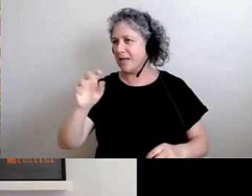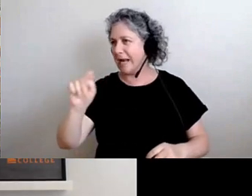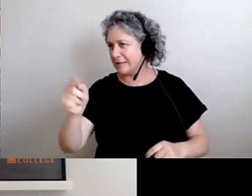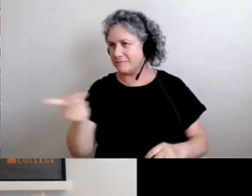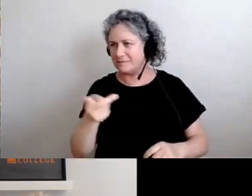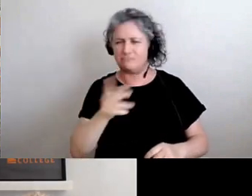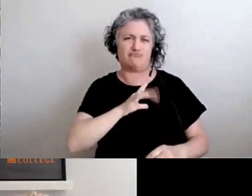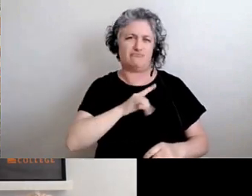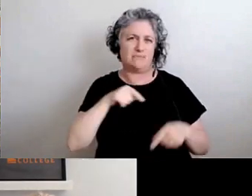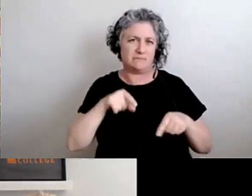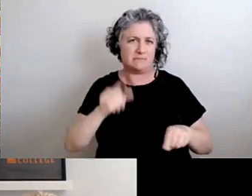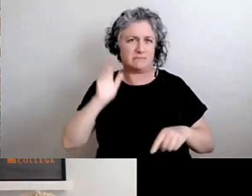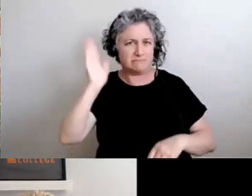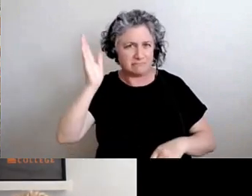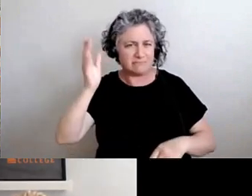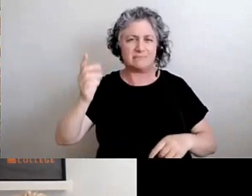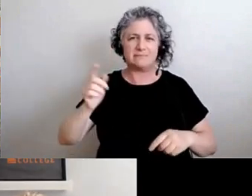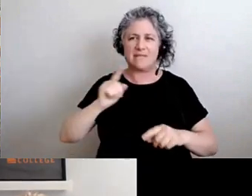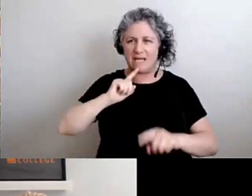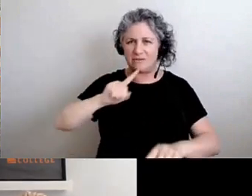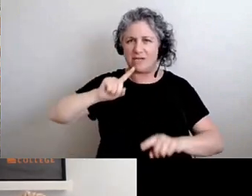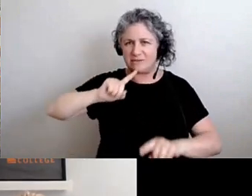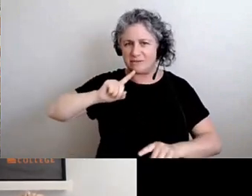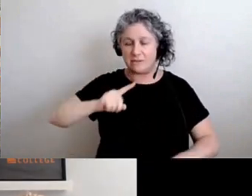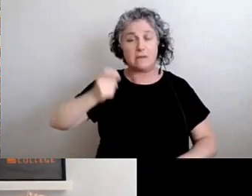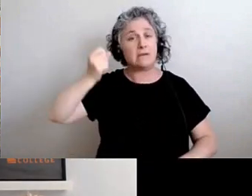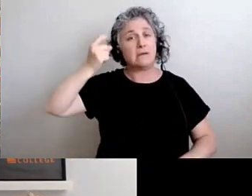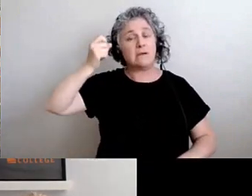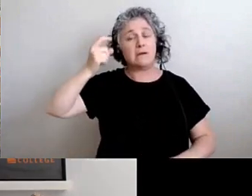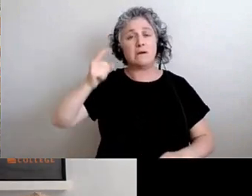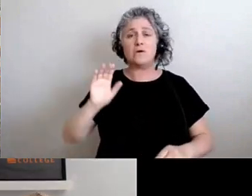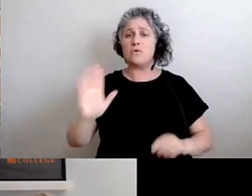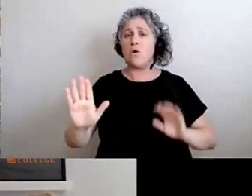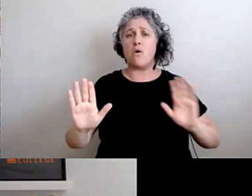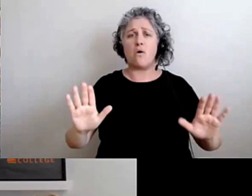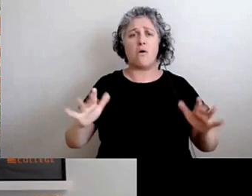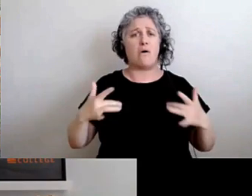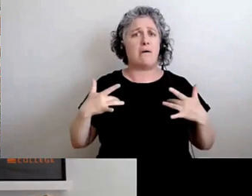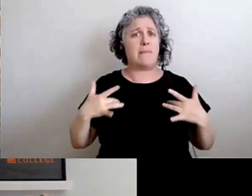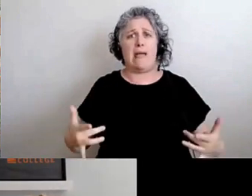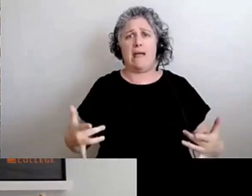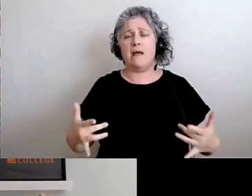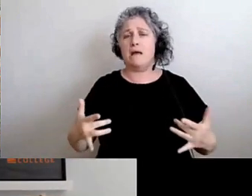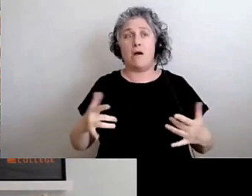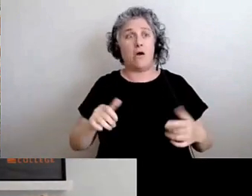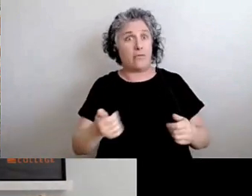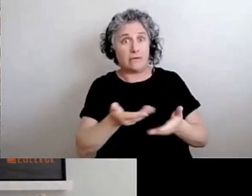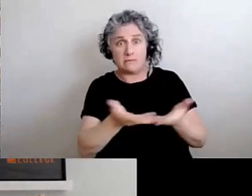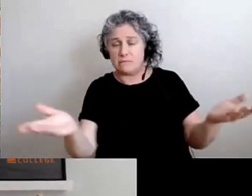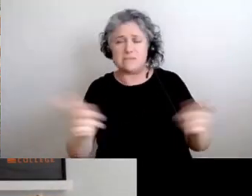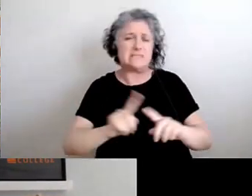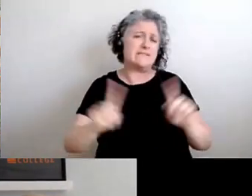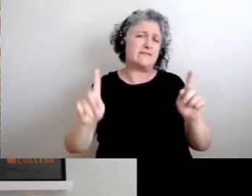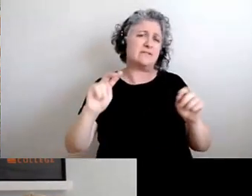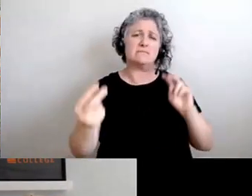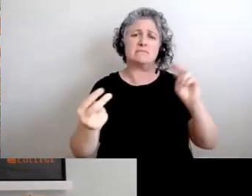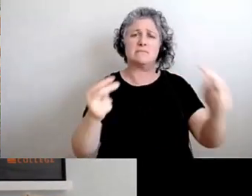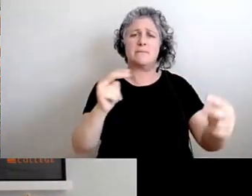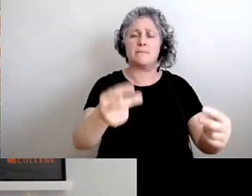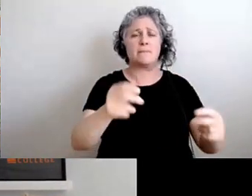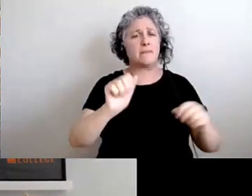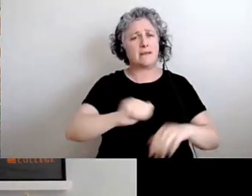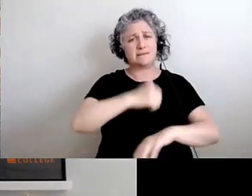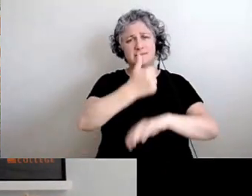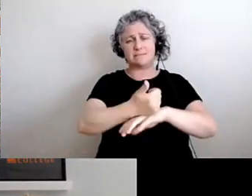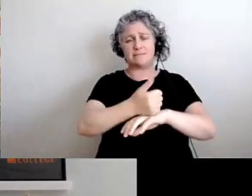added a note that not everybody chooses to do it this way, but you could set up Facebook and Instagram to be connected. So if you post